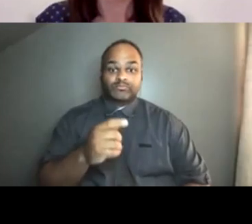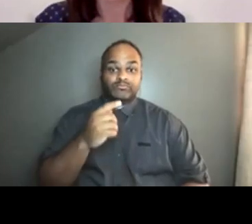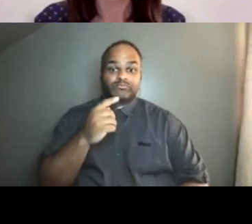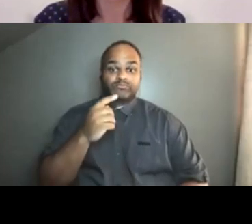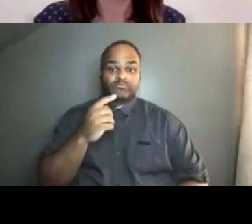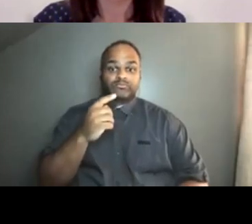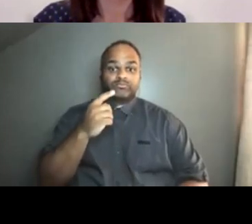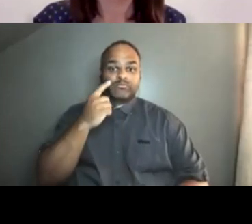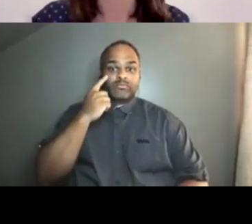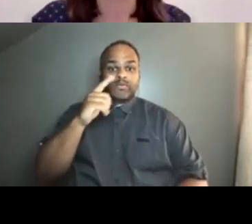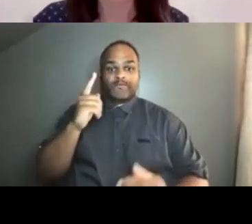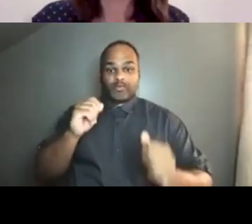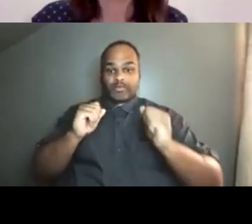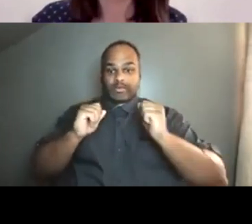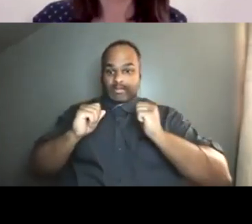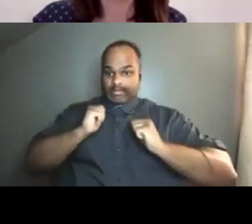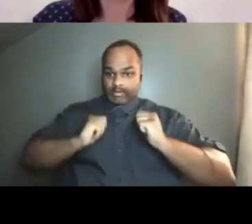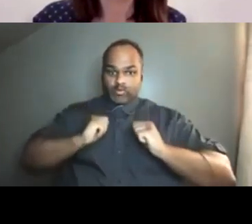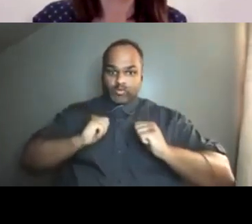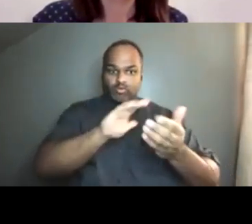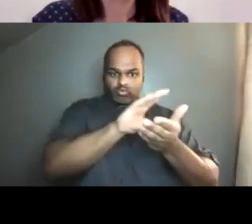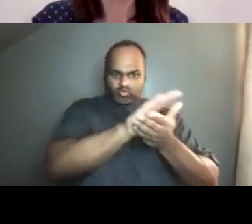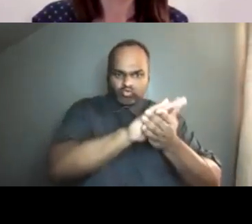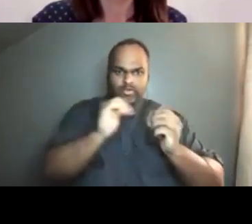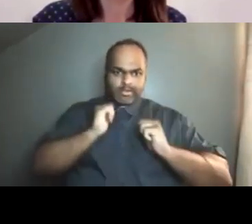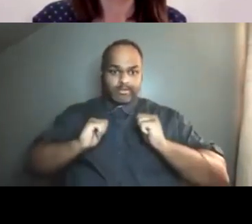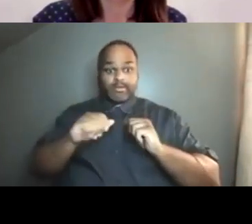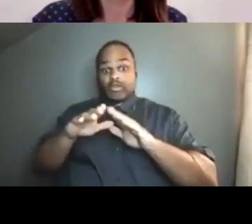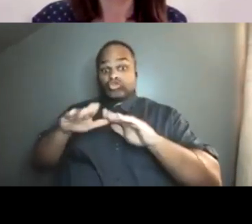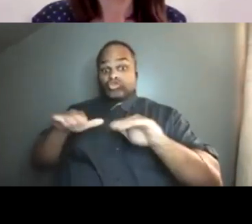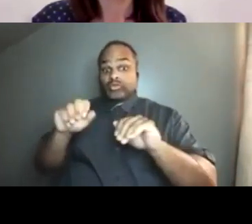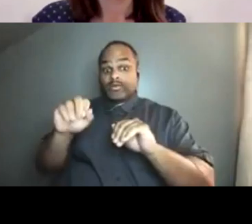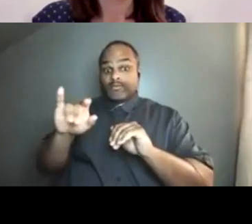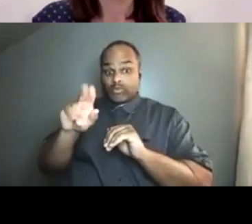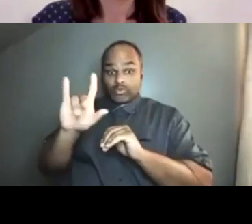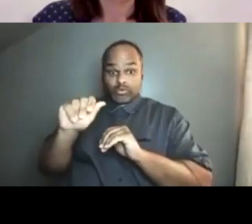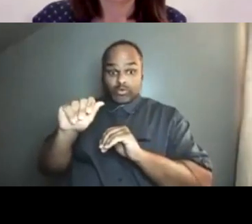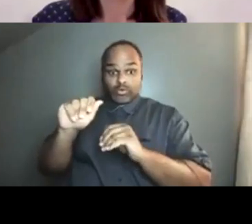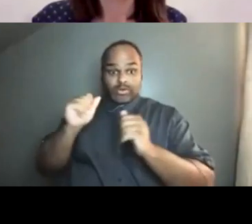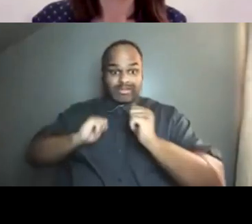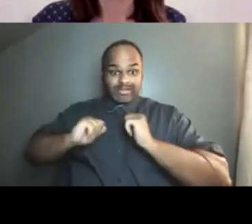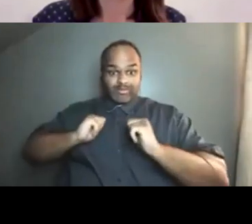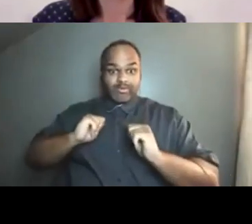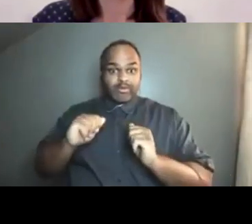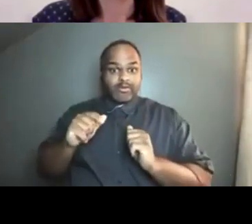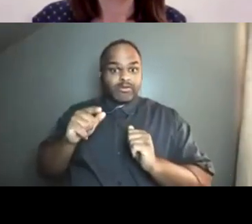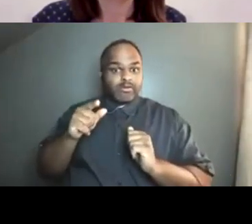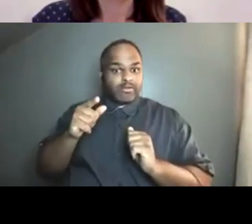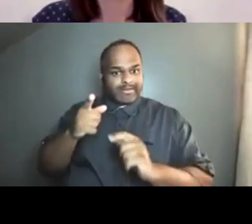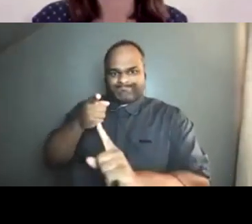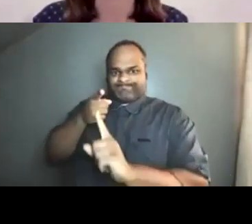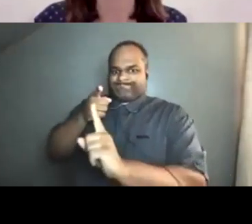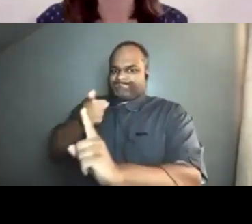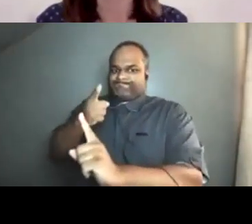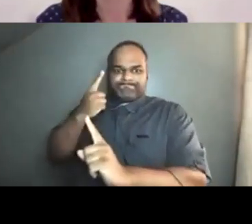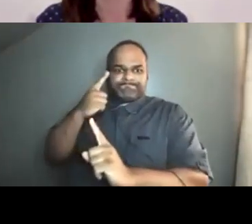also through theater, for example, and the children of Yulia Theater wrote the manifest of the future.